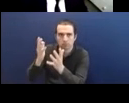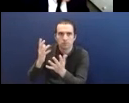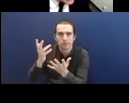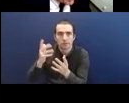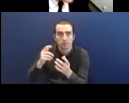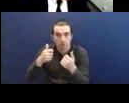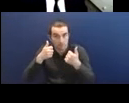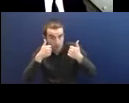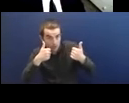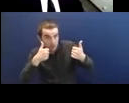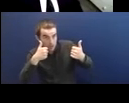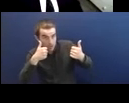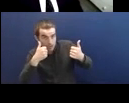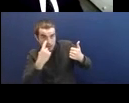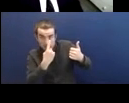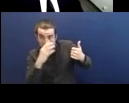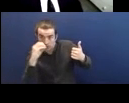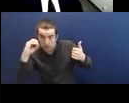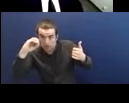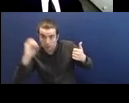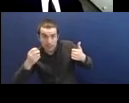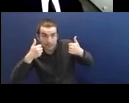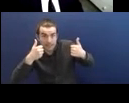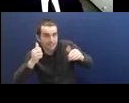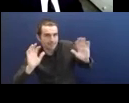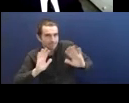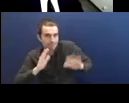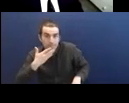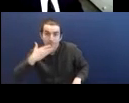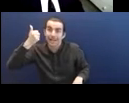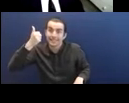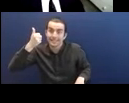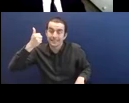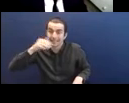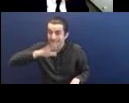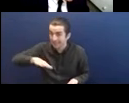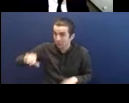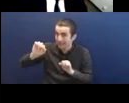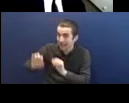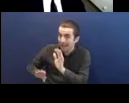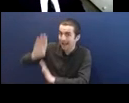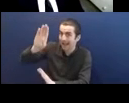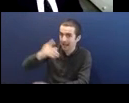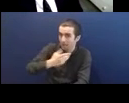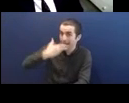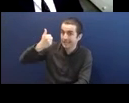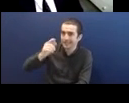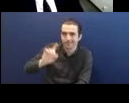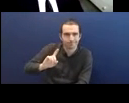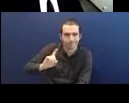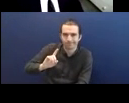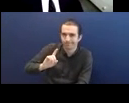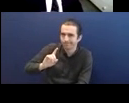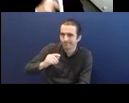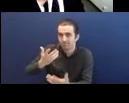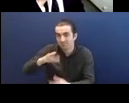it's about handwriting when in fact using some sort of mechanical device such as a speech processor or